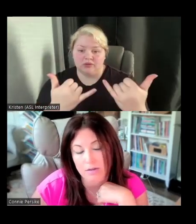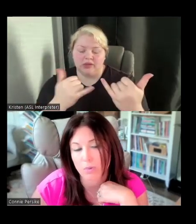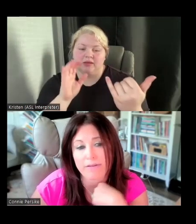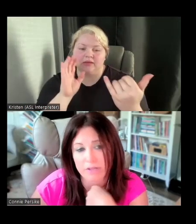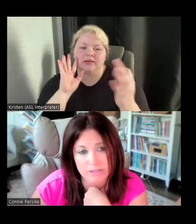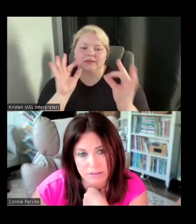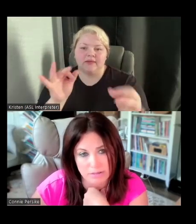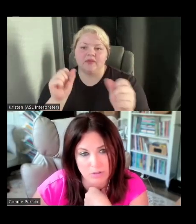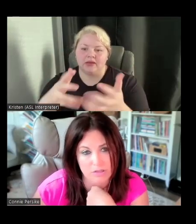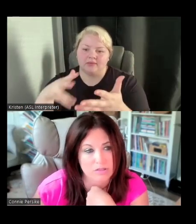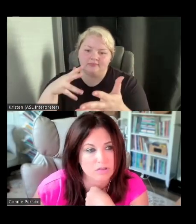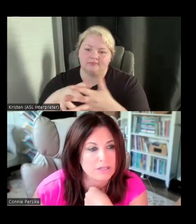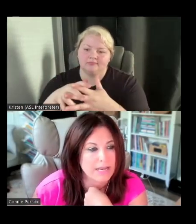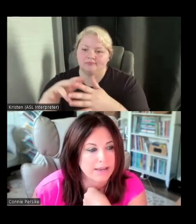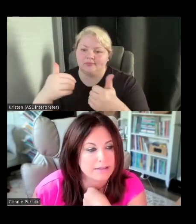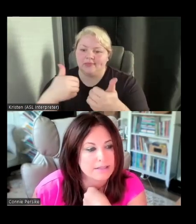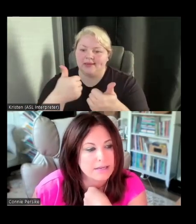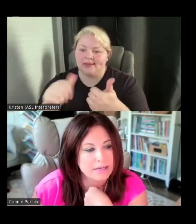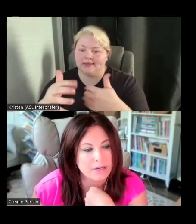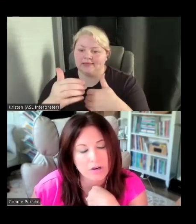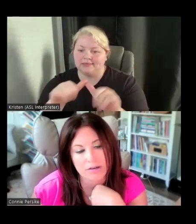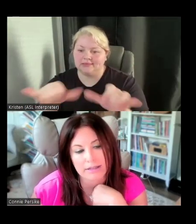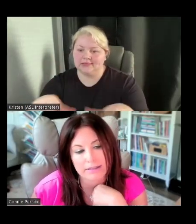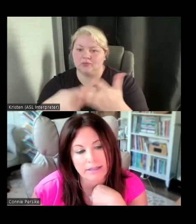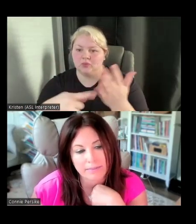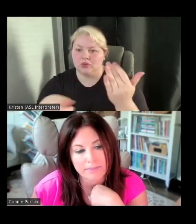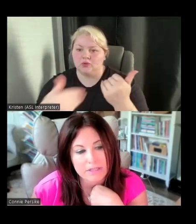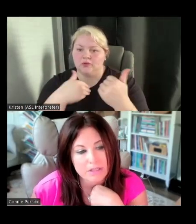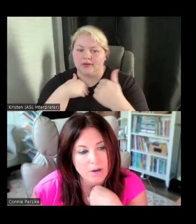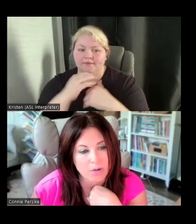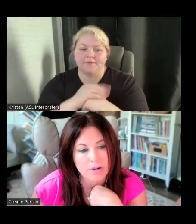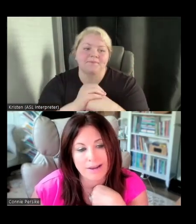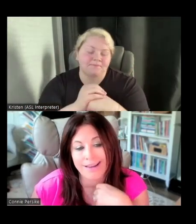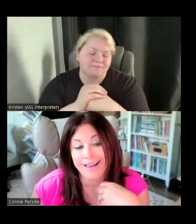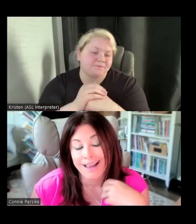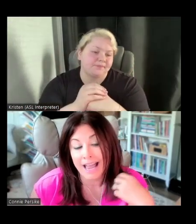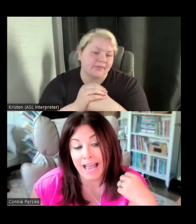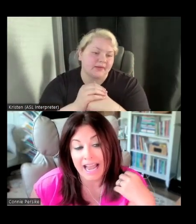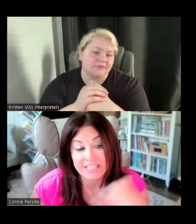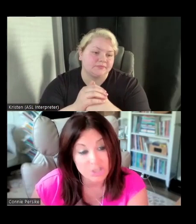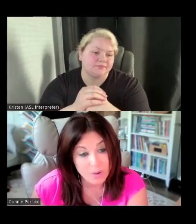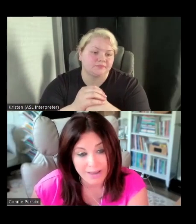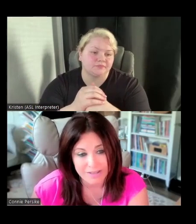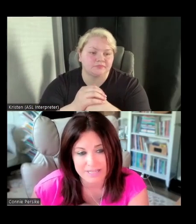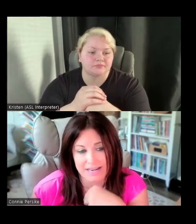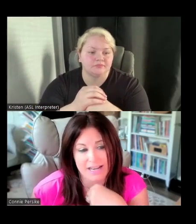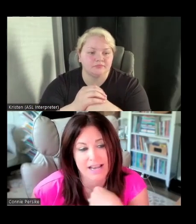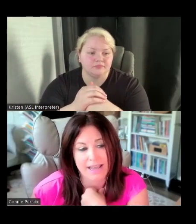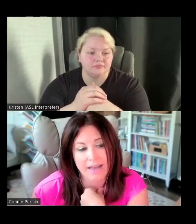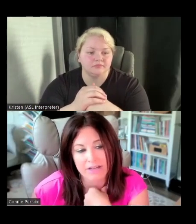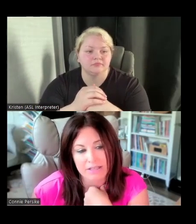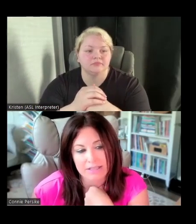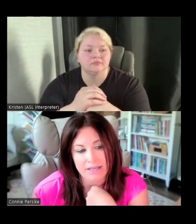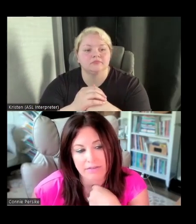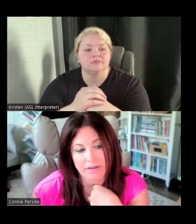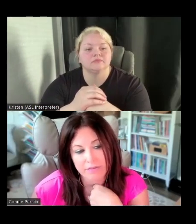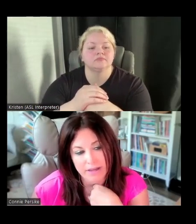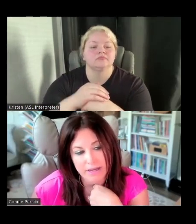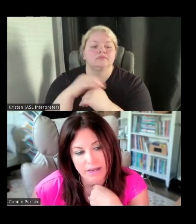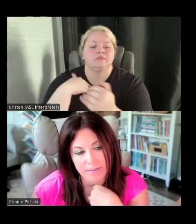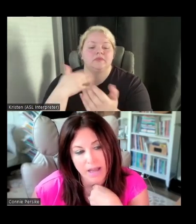embedded into whatever system your district has currently. So I do have some data on evidence